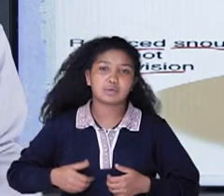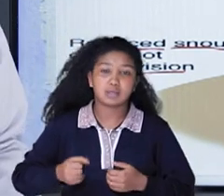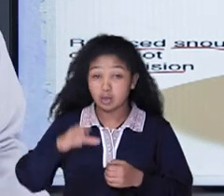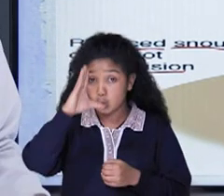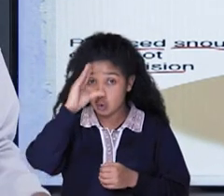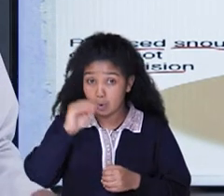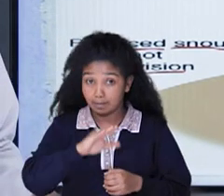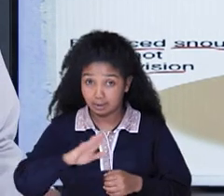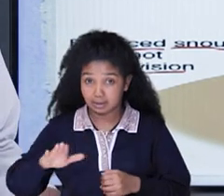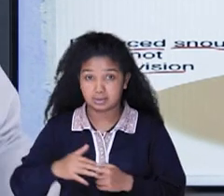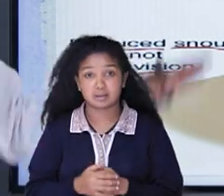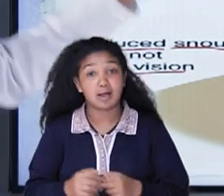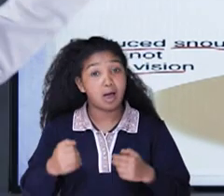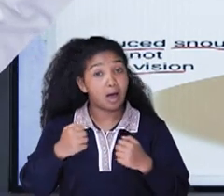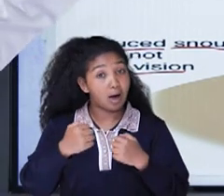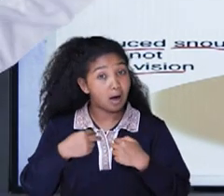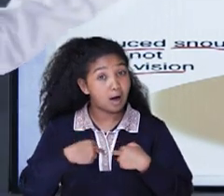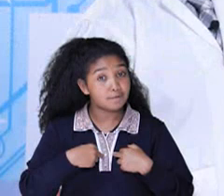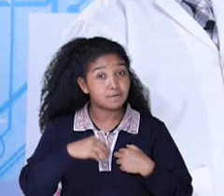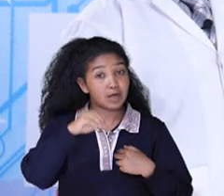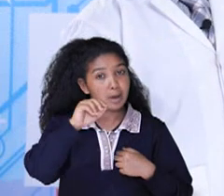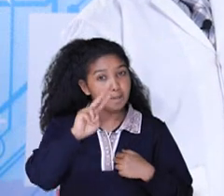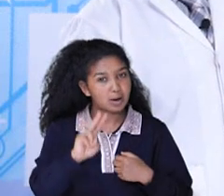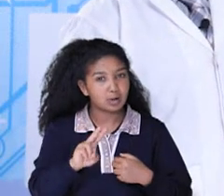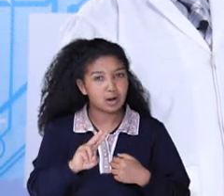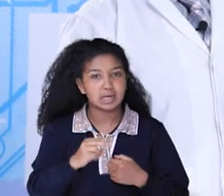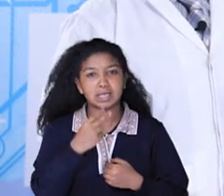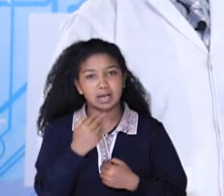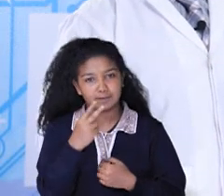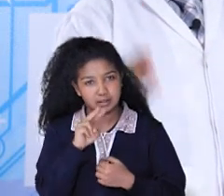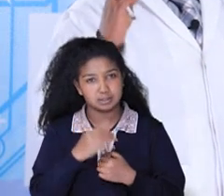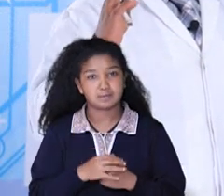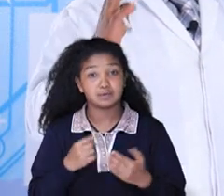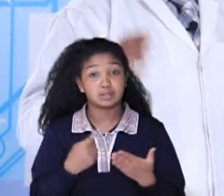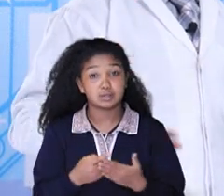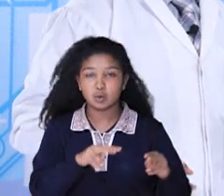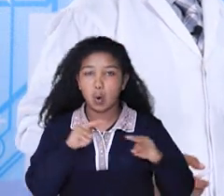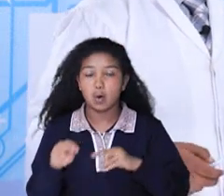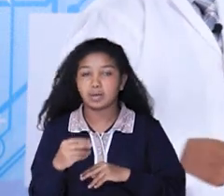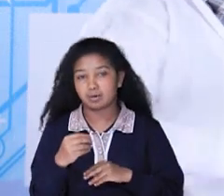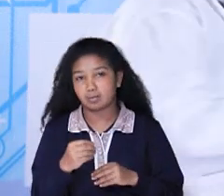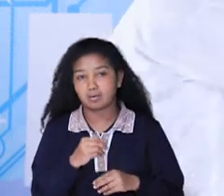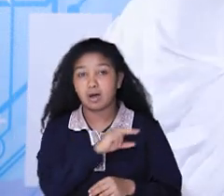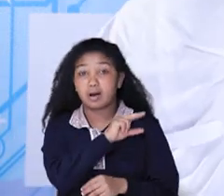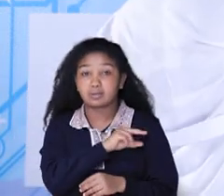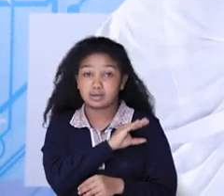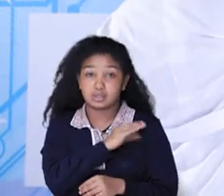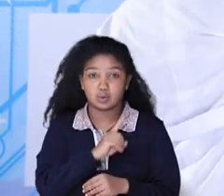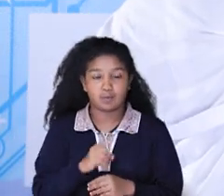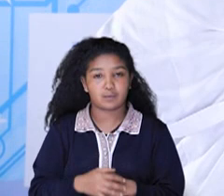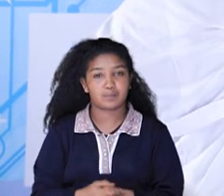human beings have a binocular color vision. This is common characteristic of